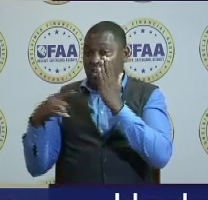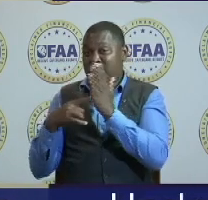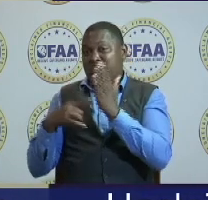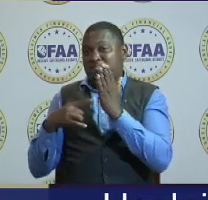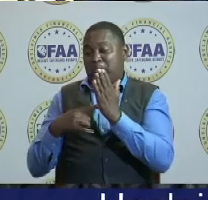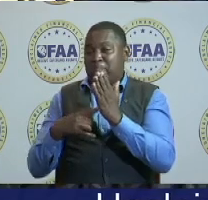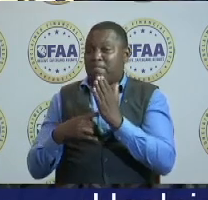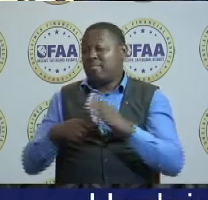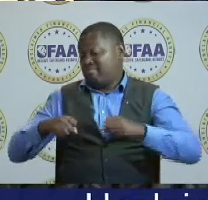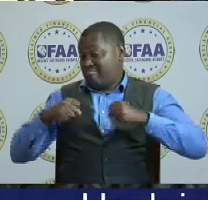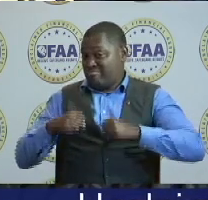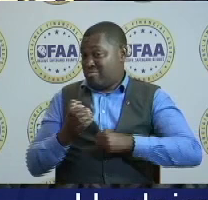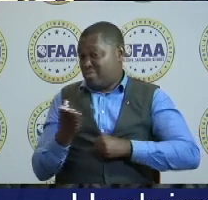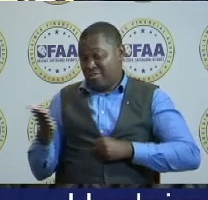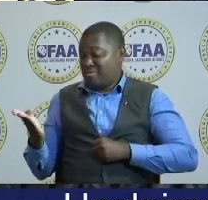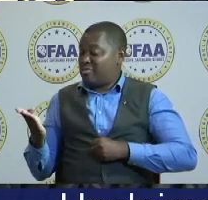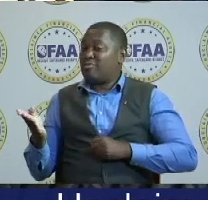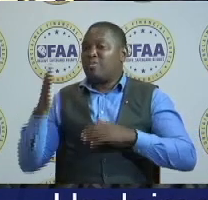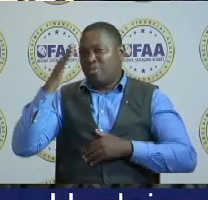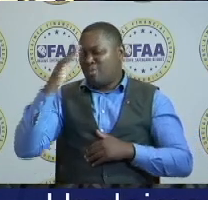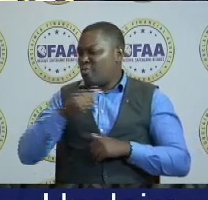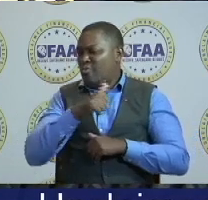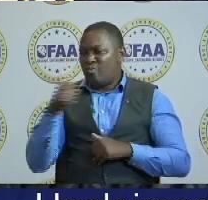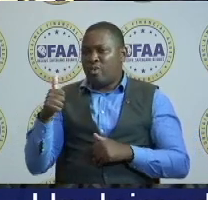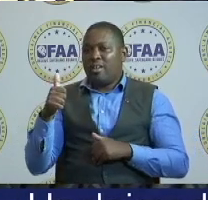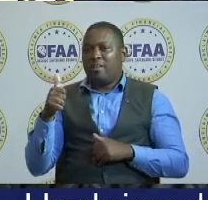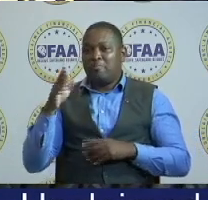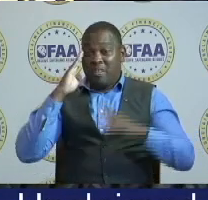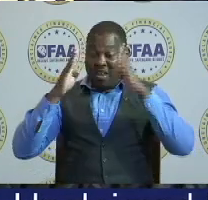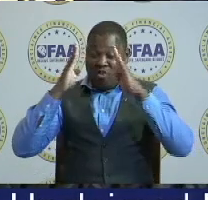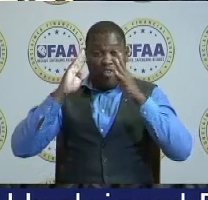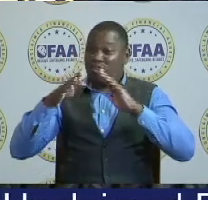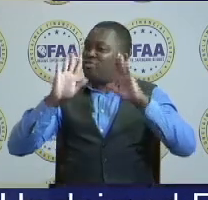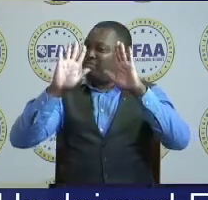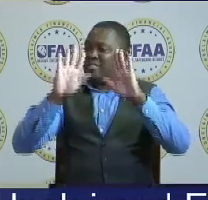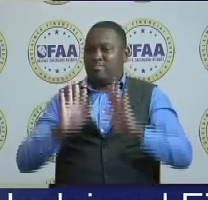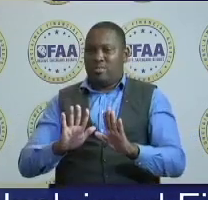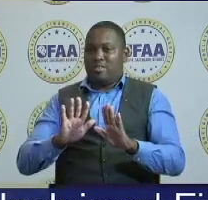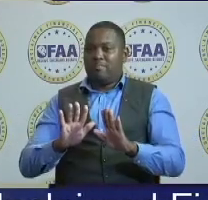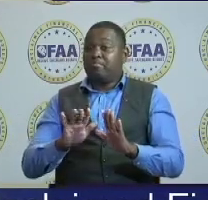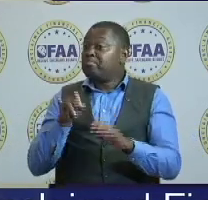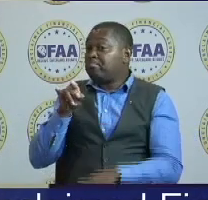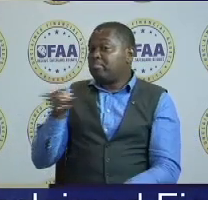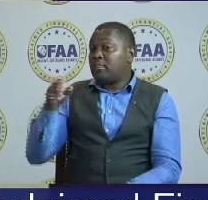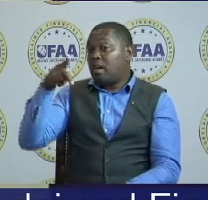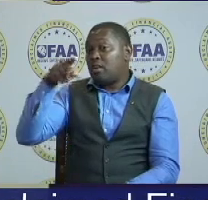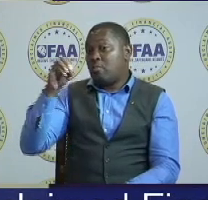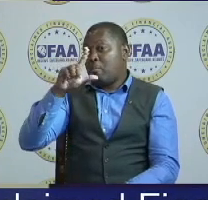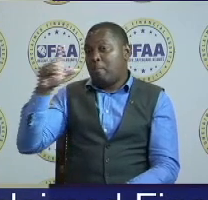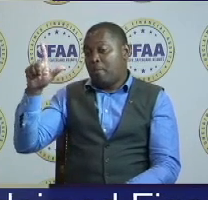with what's happening around the world. And right now, of course, innovation is the word of the game. So once again, that is our poll, our first